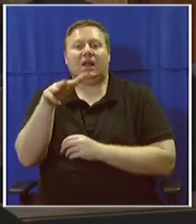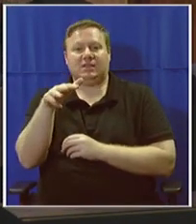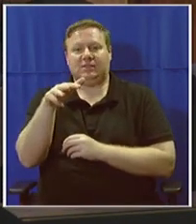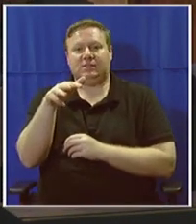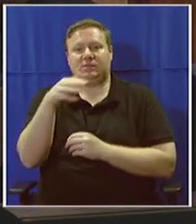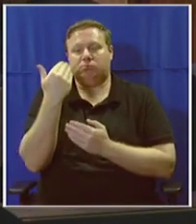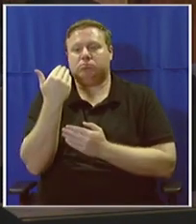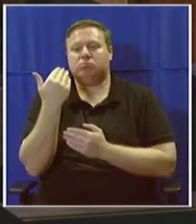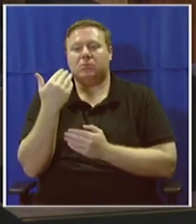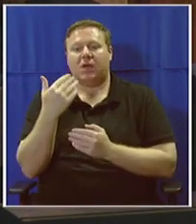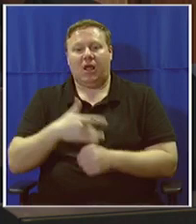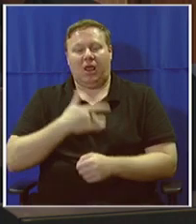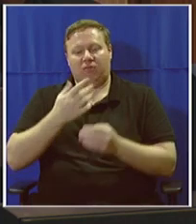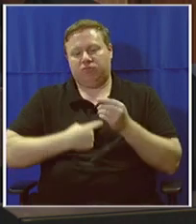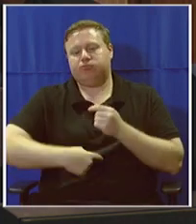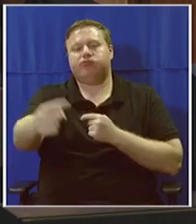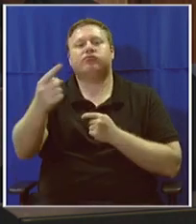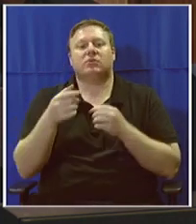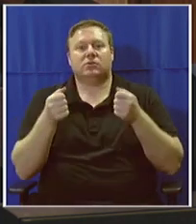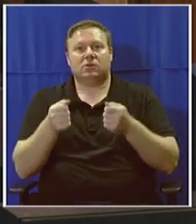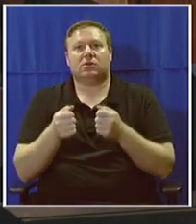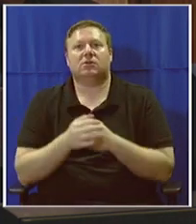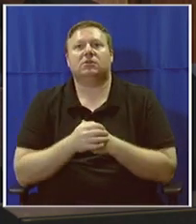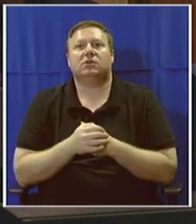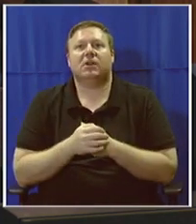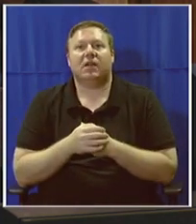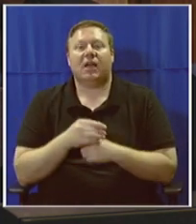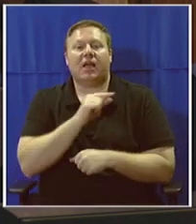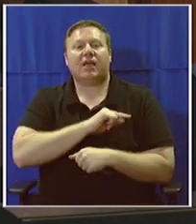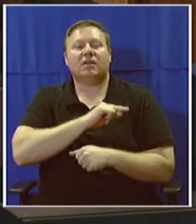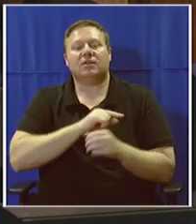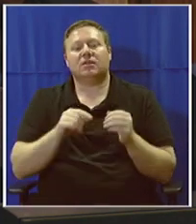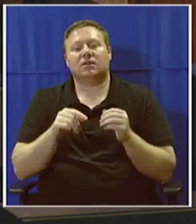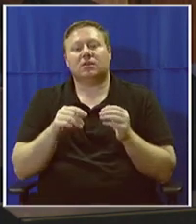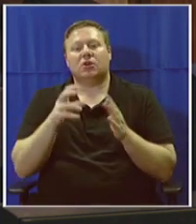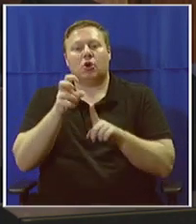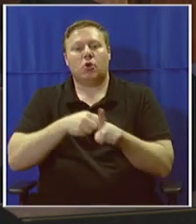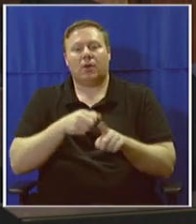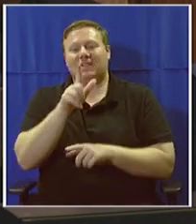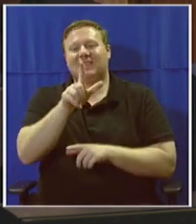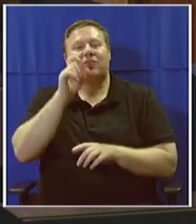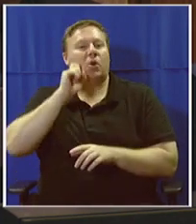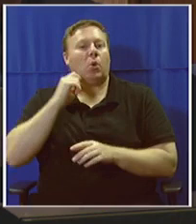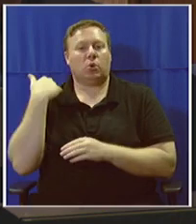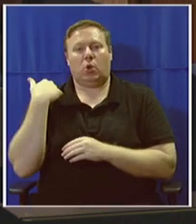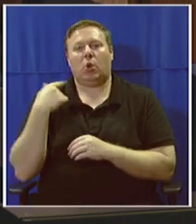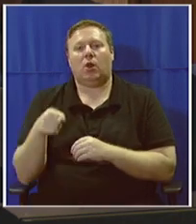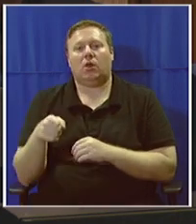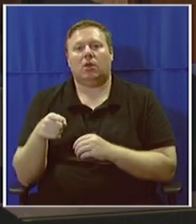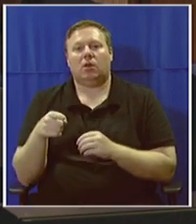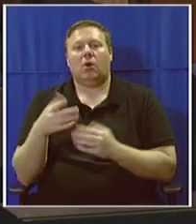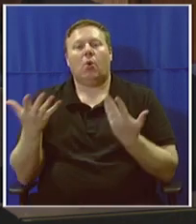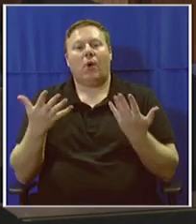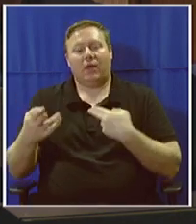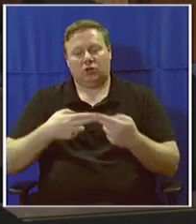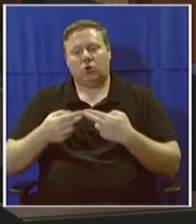October 2019. We understand that Nino was found guilty of raping 7-year-old girl in the bathroom of